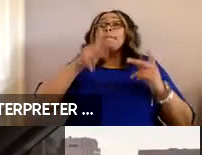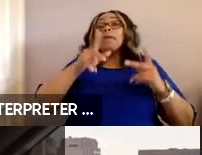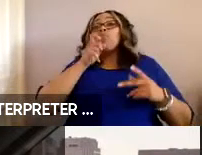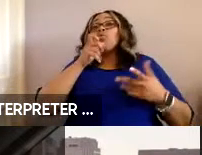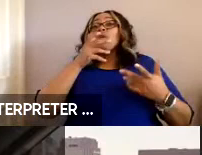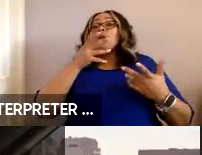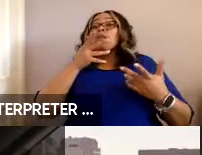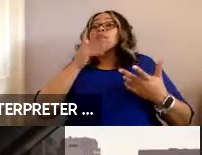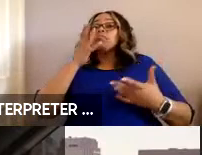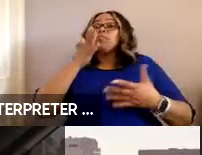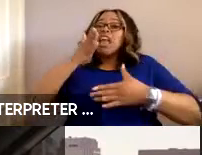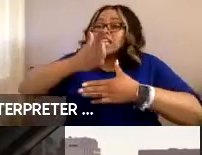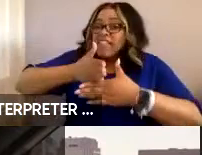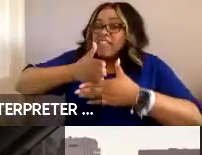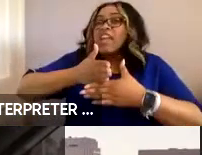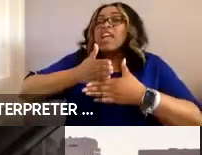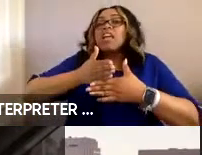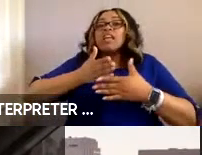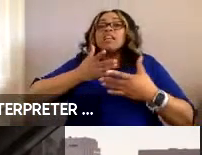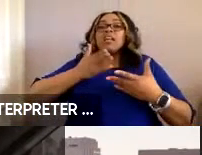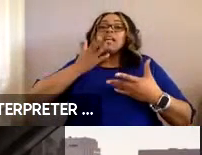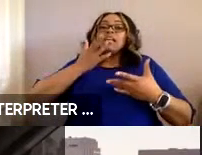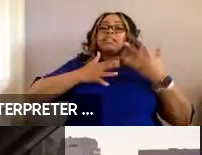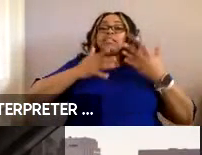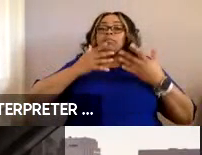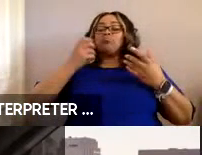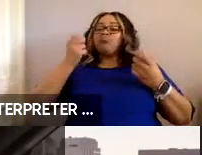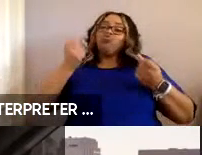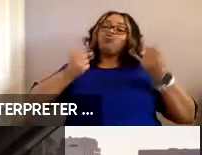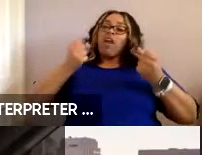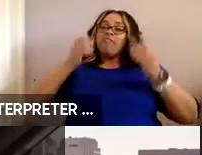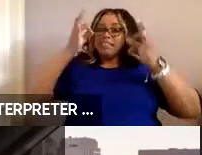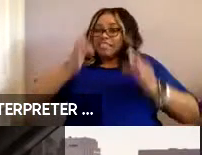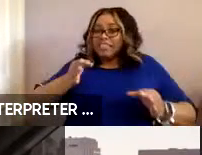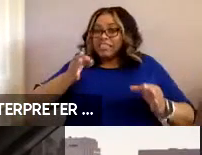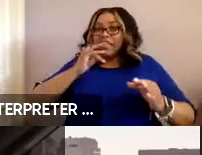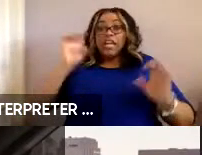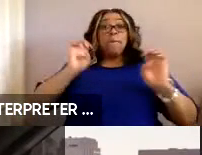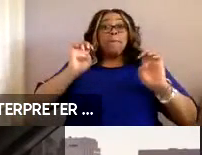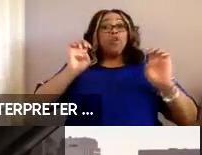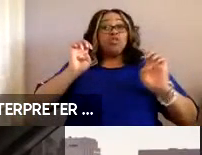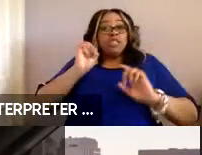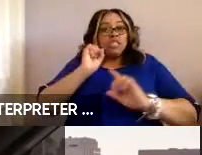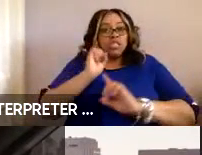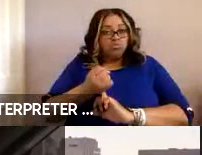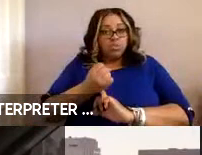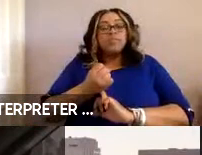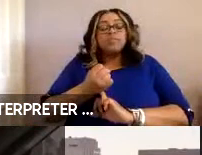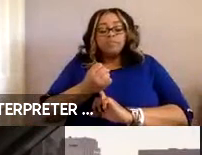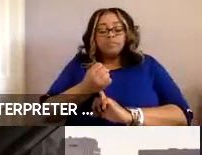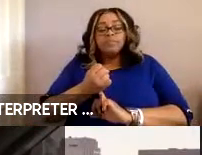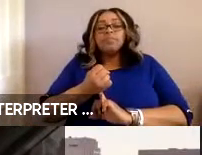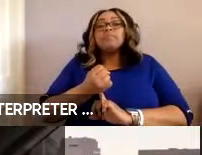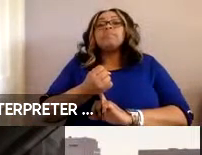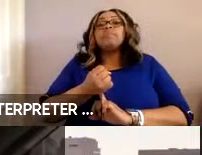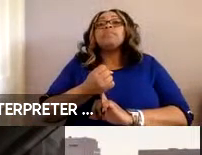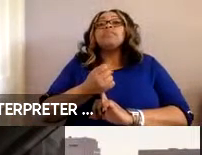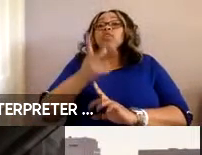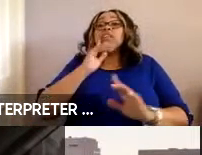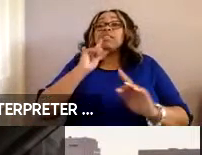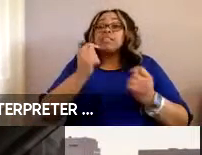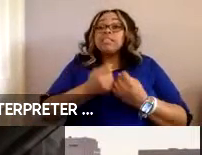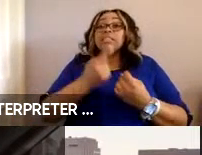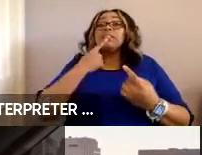may have to intervene and make some sort of driving decision in an emergency. So here, P14